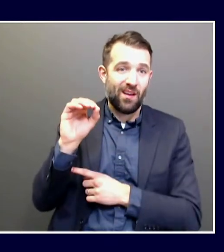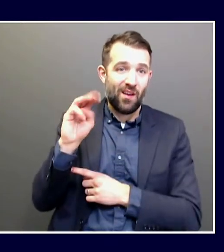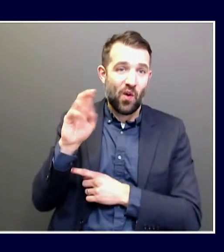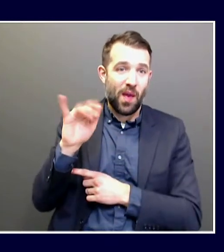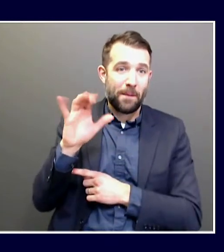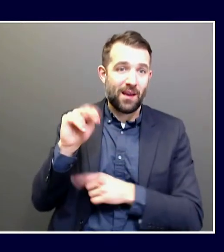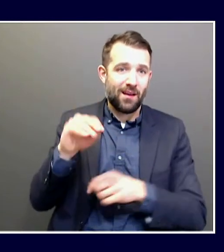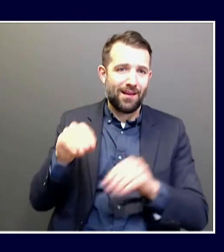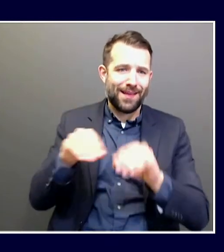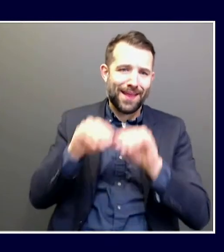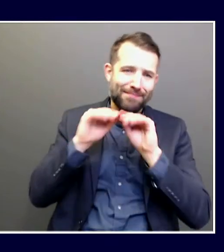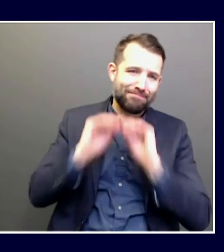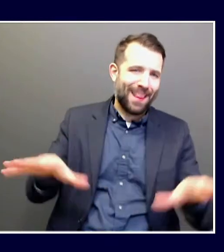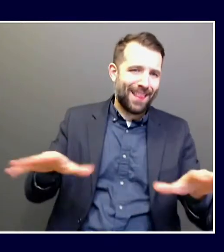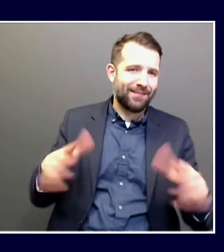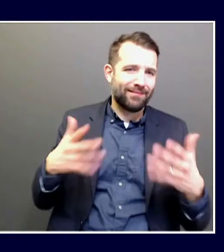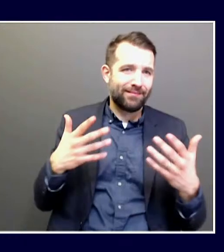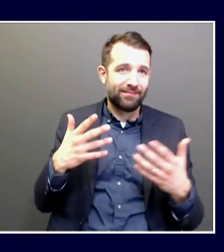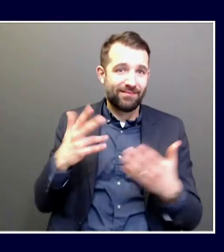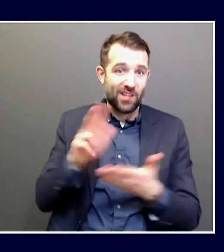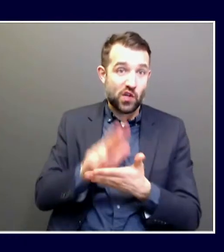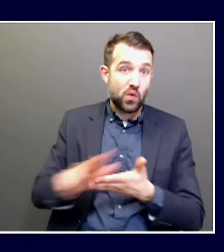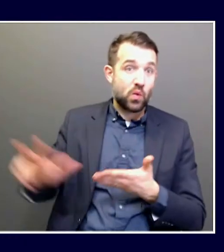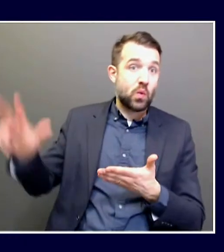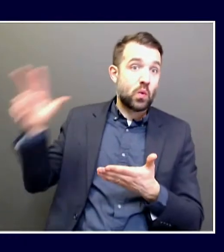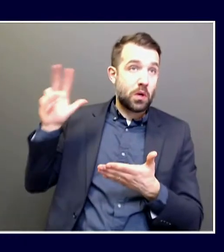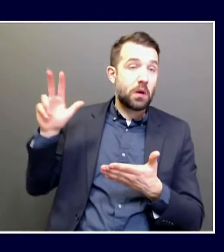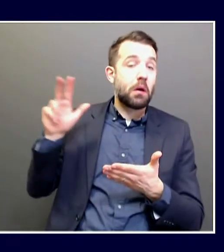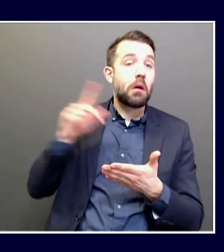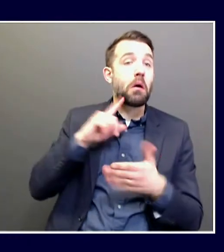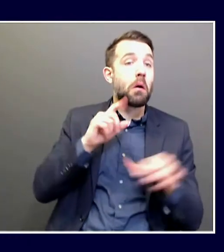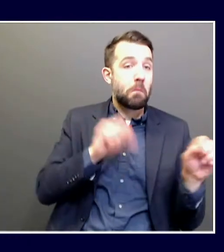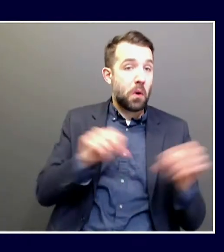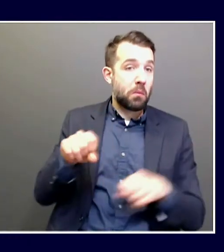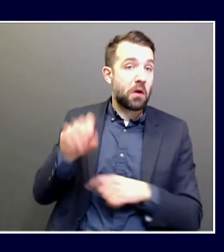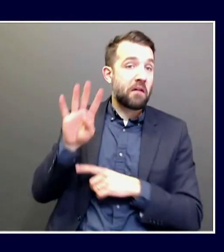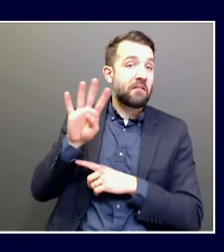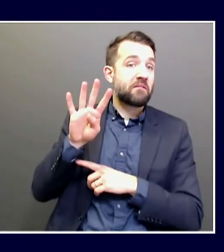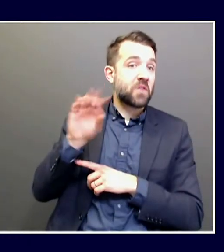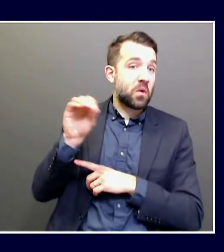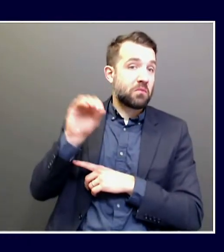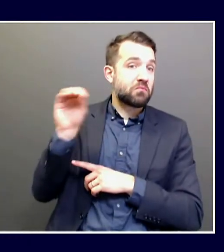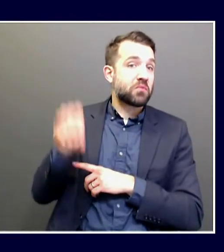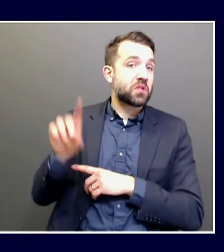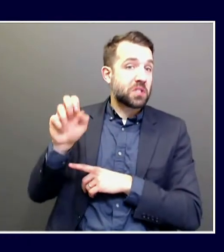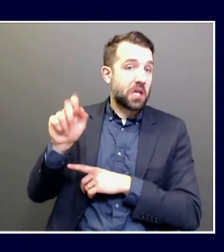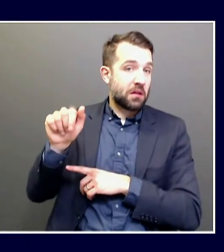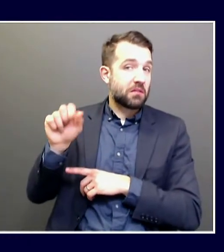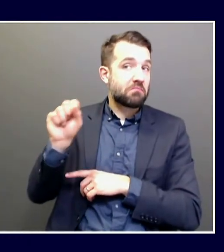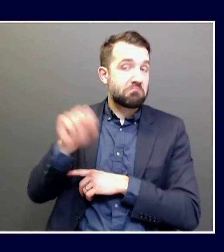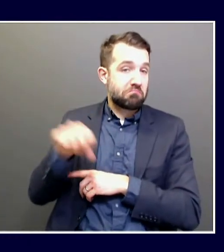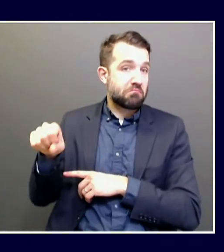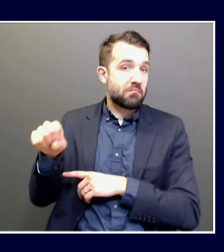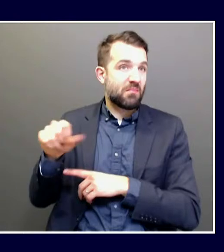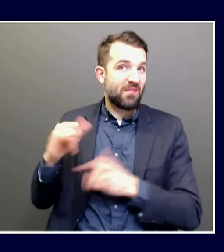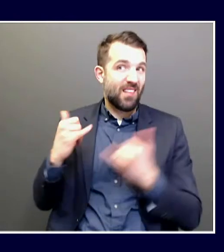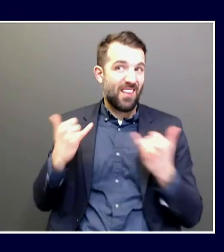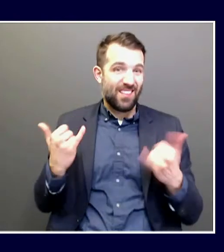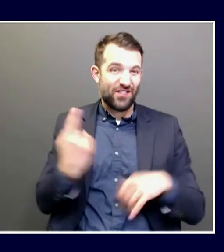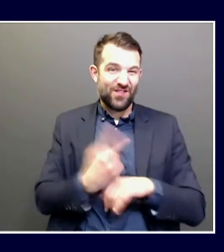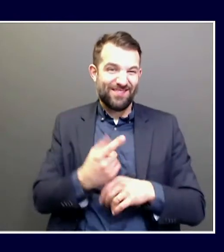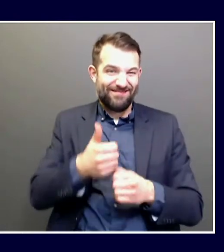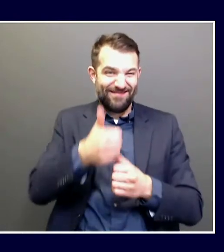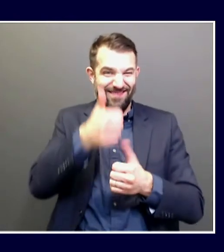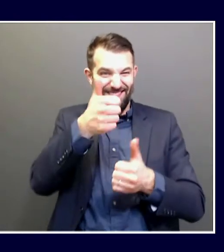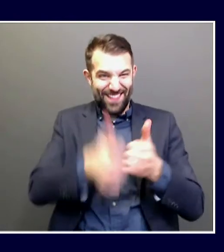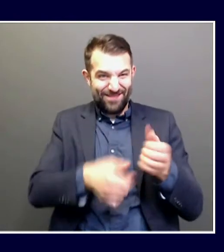ago we were in the 40% range, but today every model and every subset of data